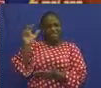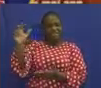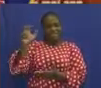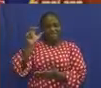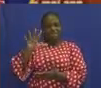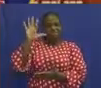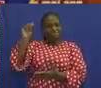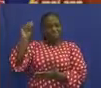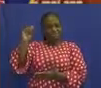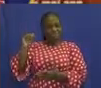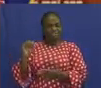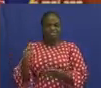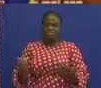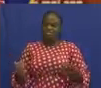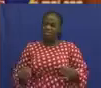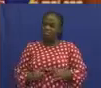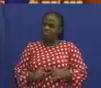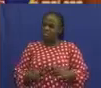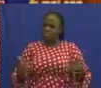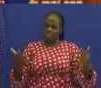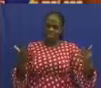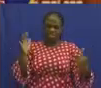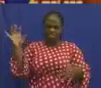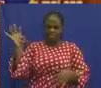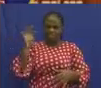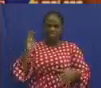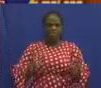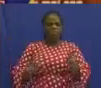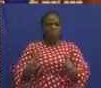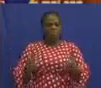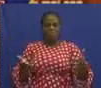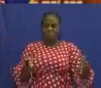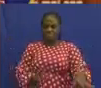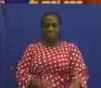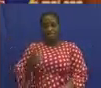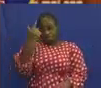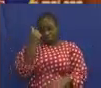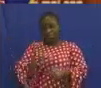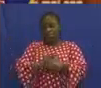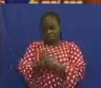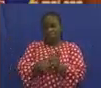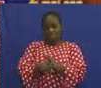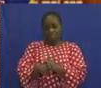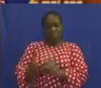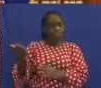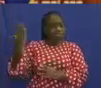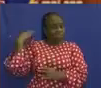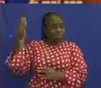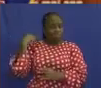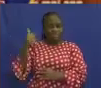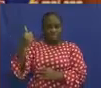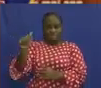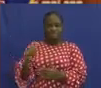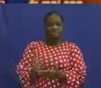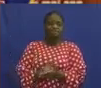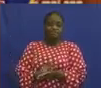cases, and sadly, 40 more people have died from COVID-19 over the last 10